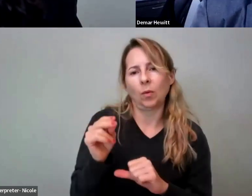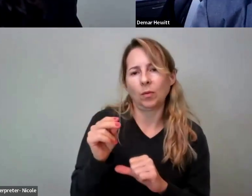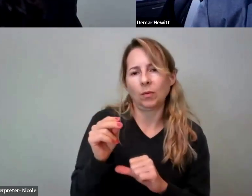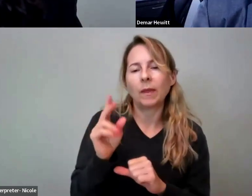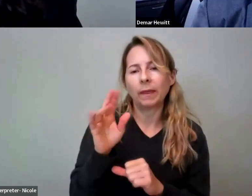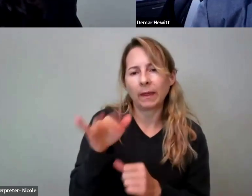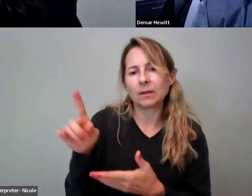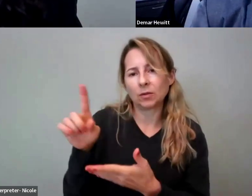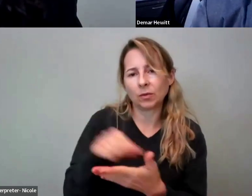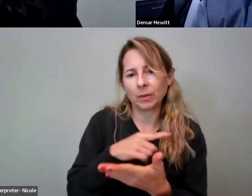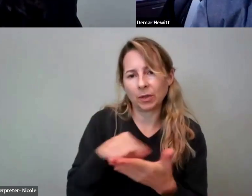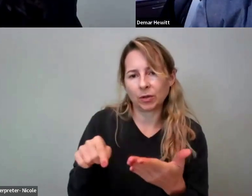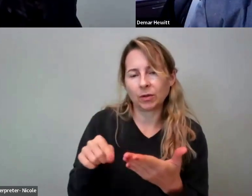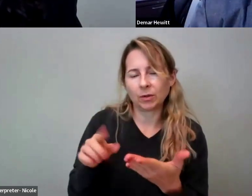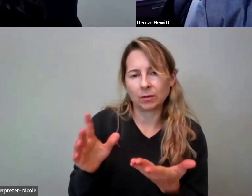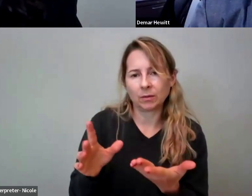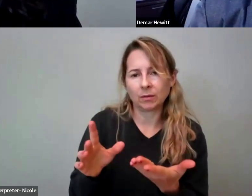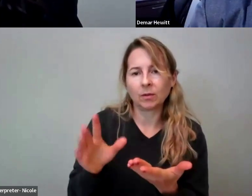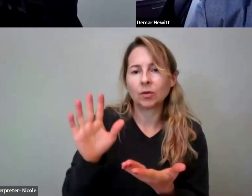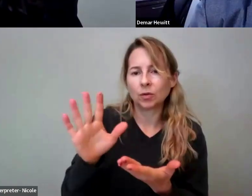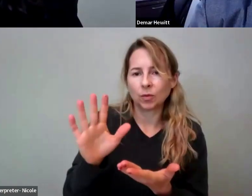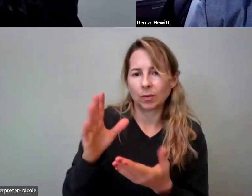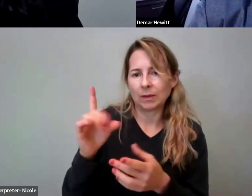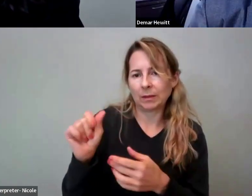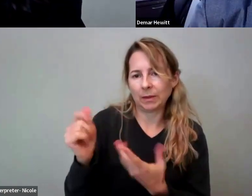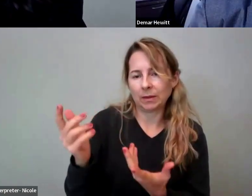discriminating against you because of the needs of your disability.